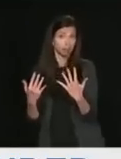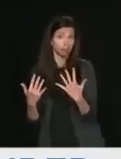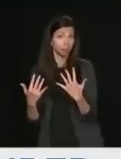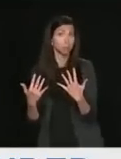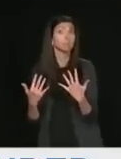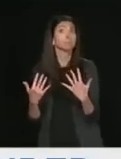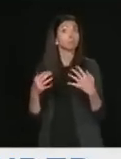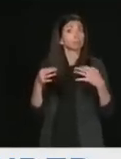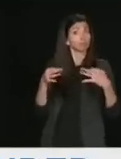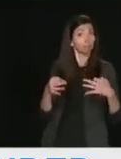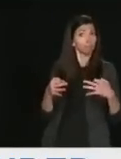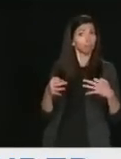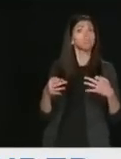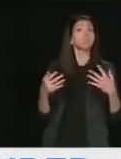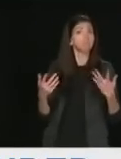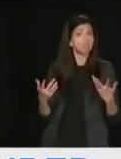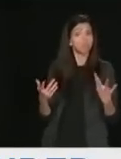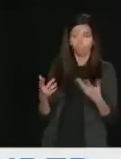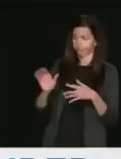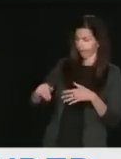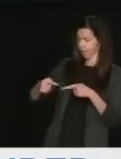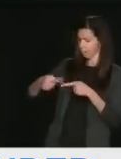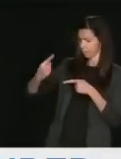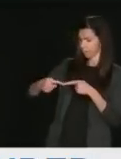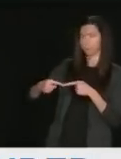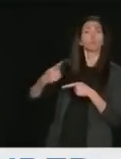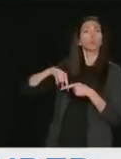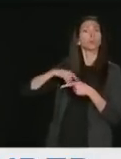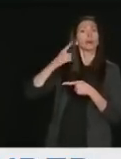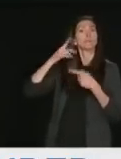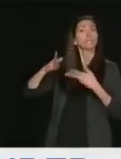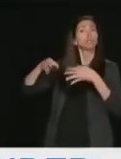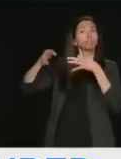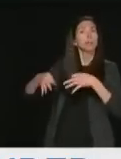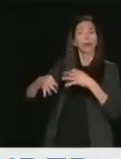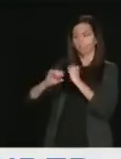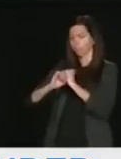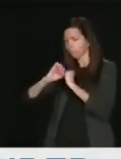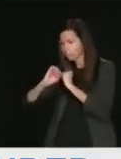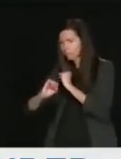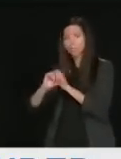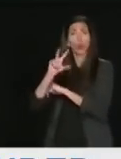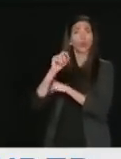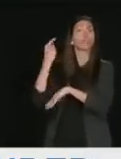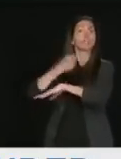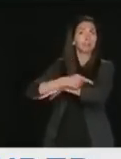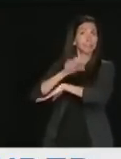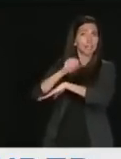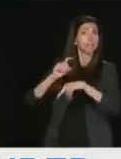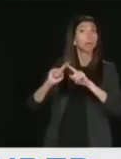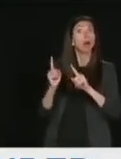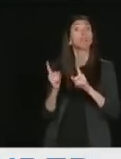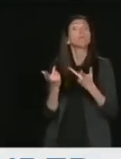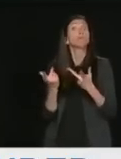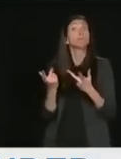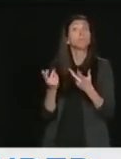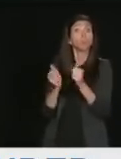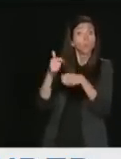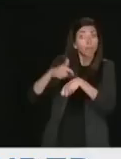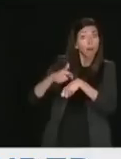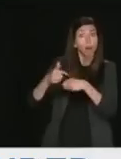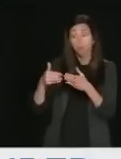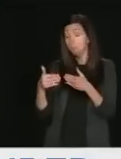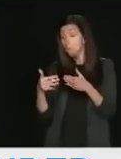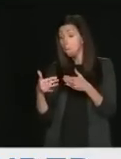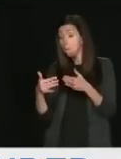30 days with the American border. And in 30 days, we will have more discussions. We'll see what's happening elsewhere in the